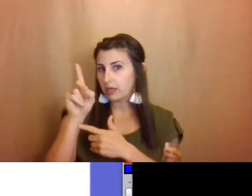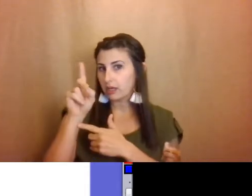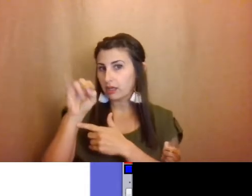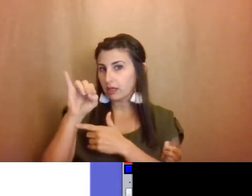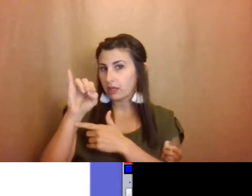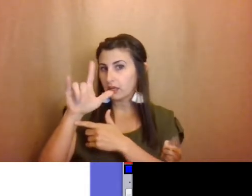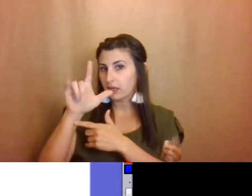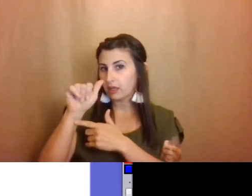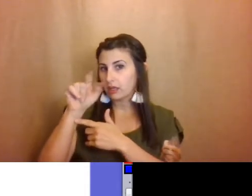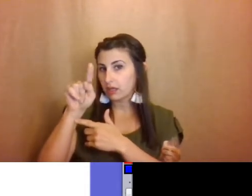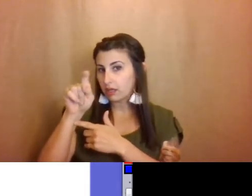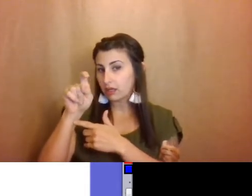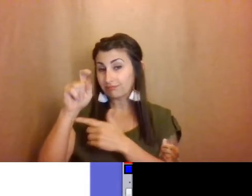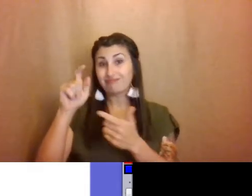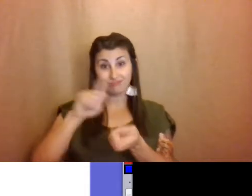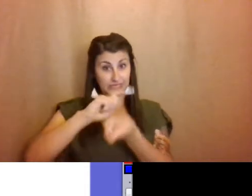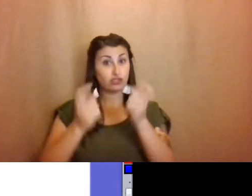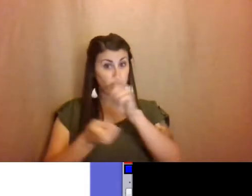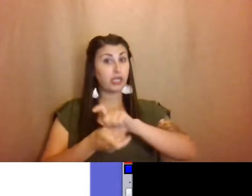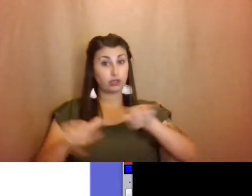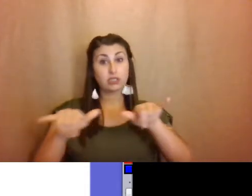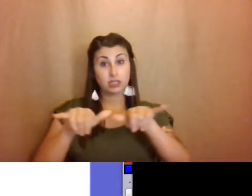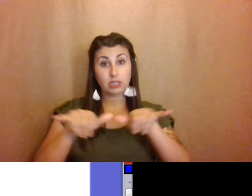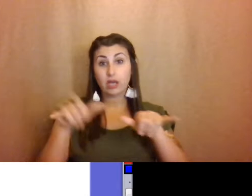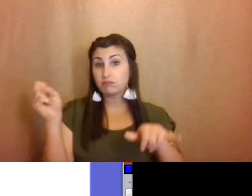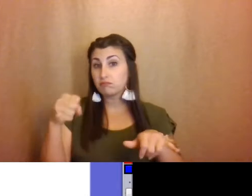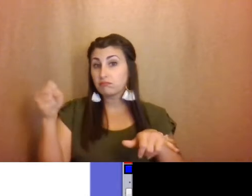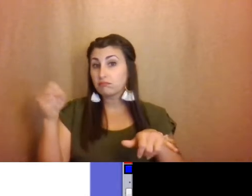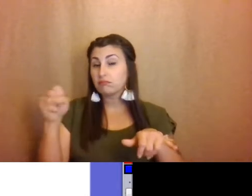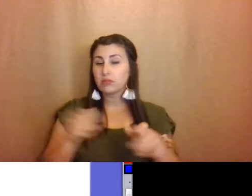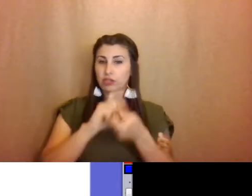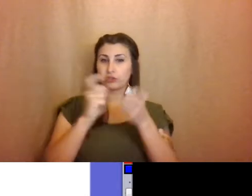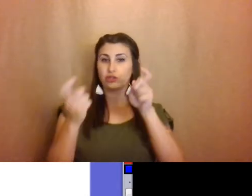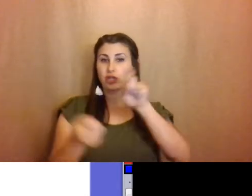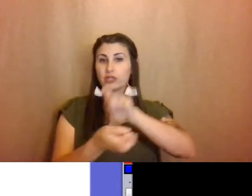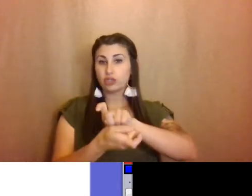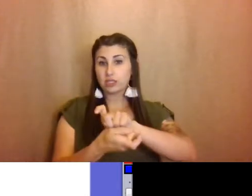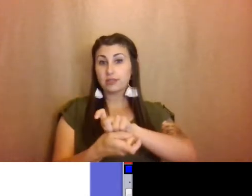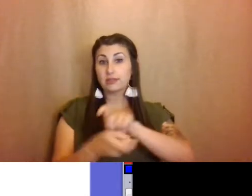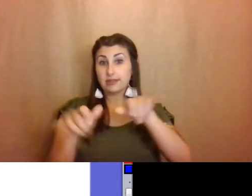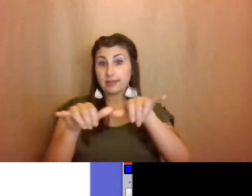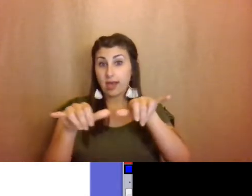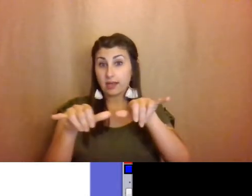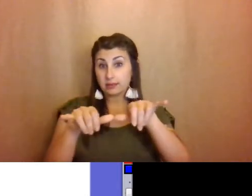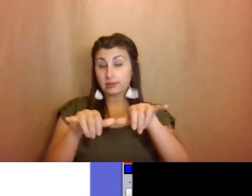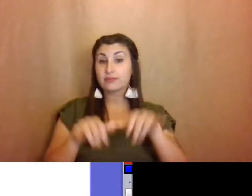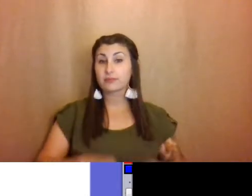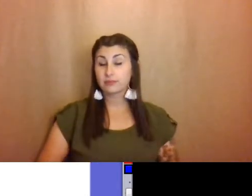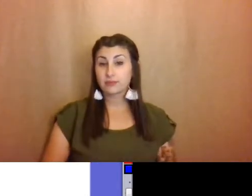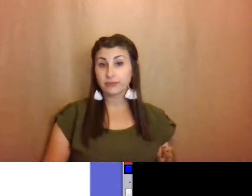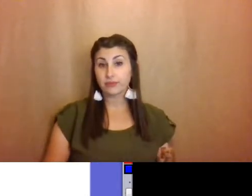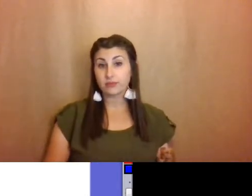When we are dilating it, that is what we're going to learn today. Right? This changes the